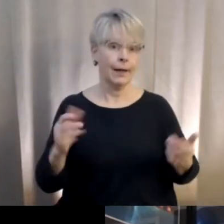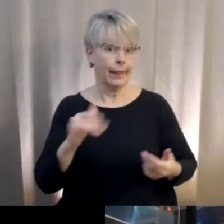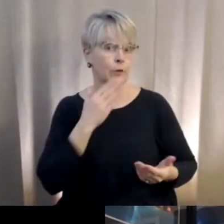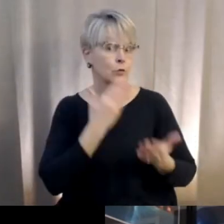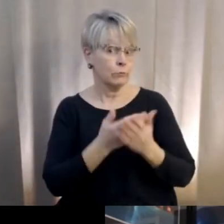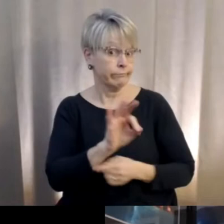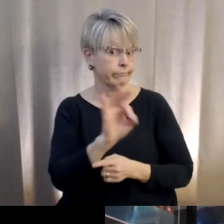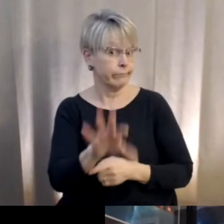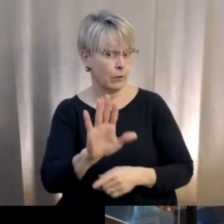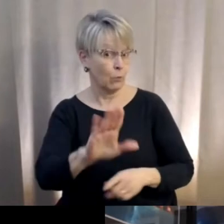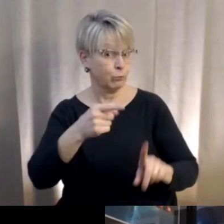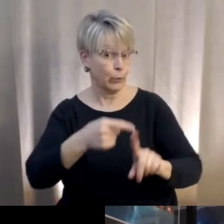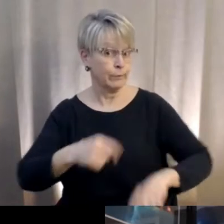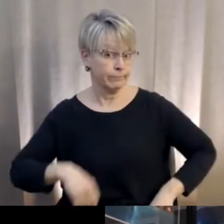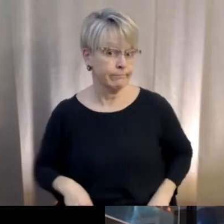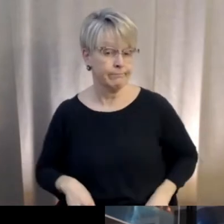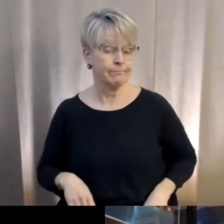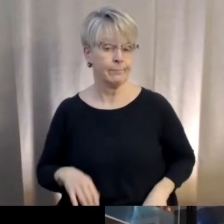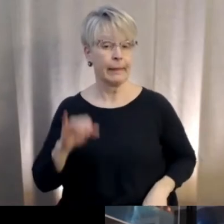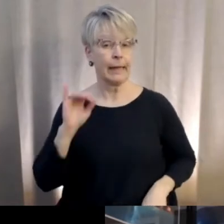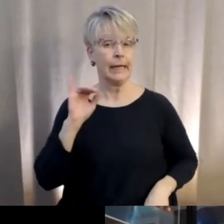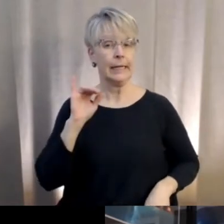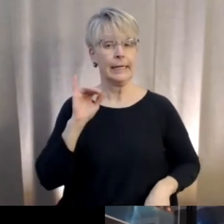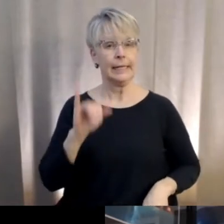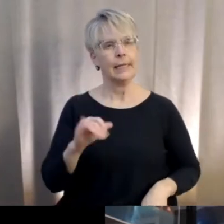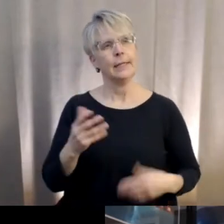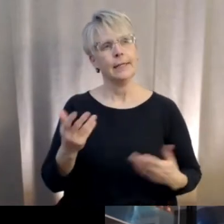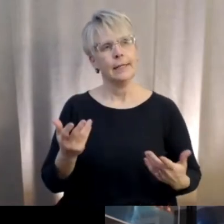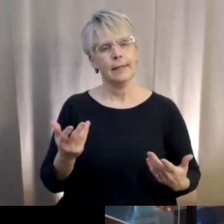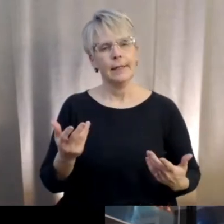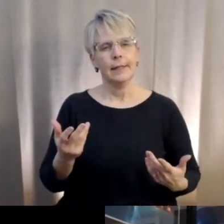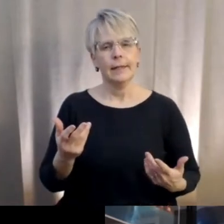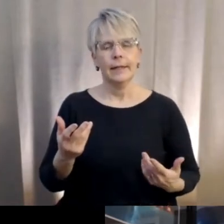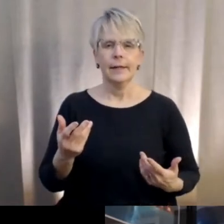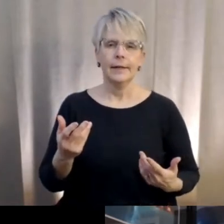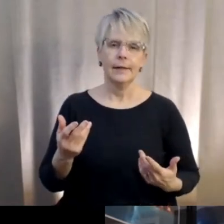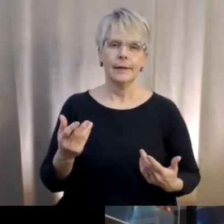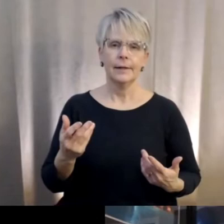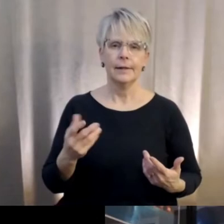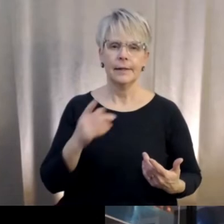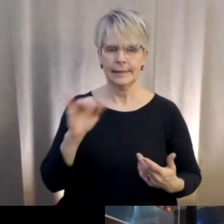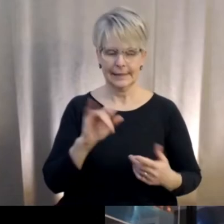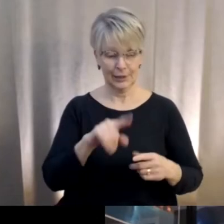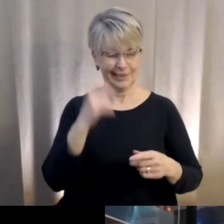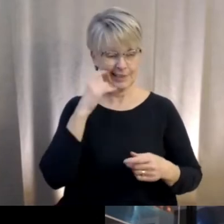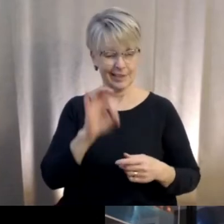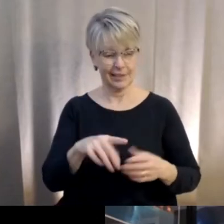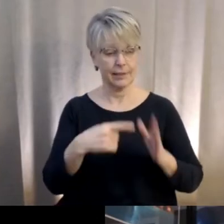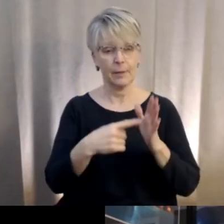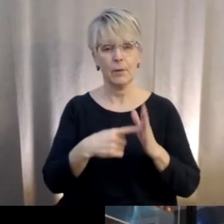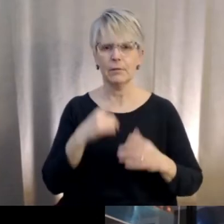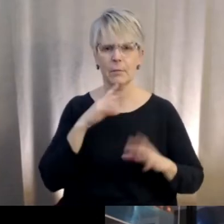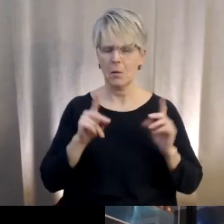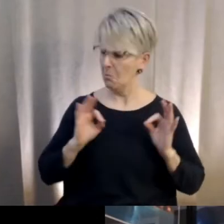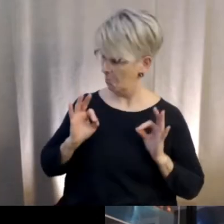up, because since it's not statistical, like the examples you mentioned, people are kind of like, oh, what's going